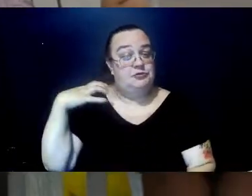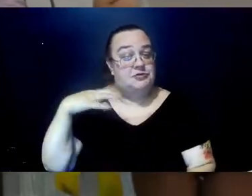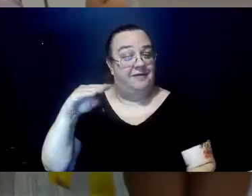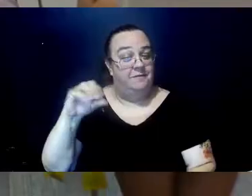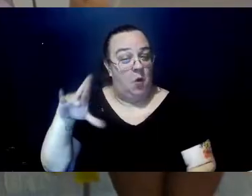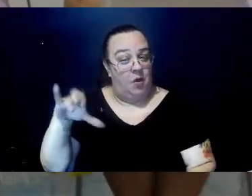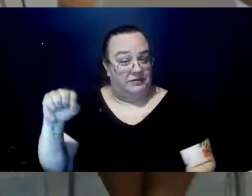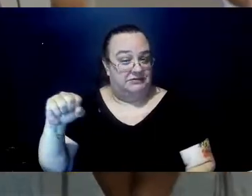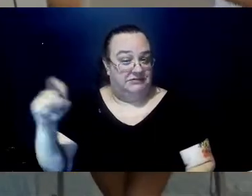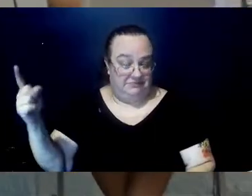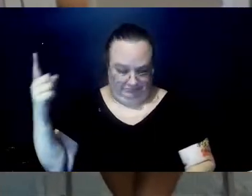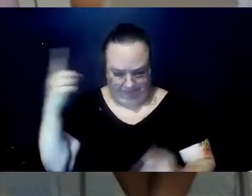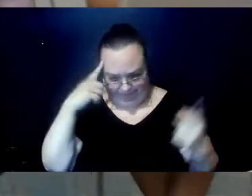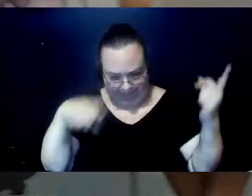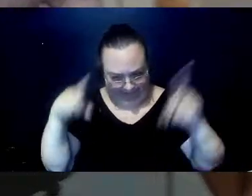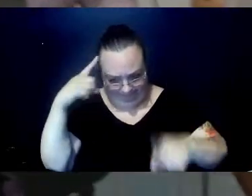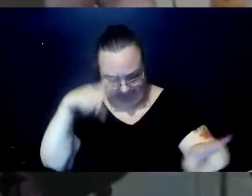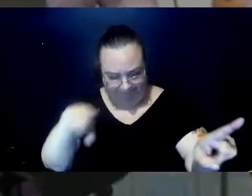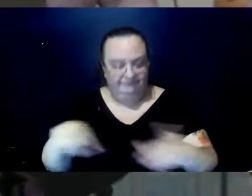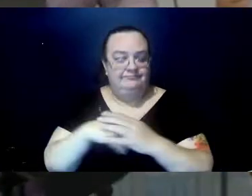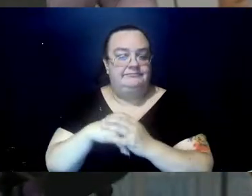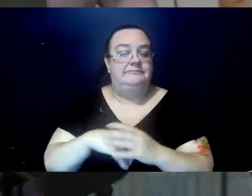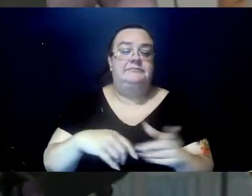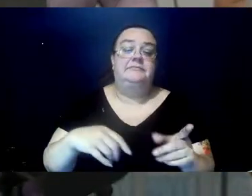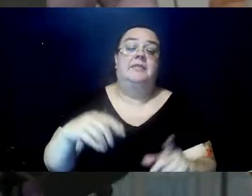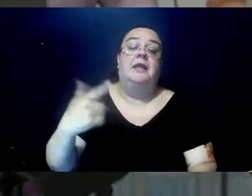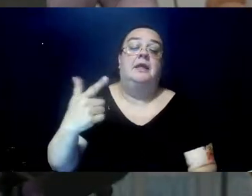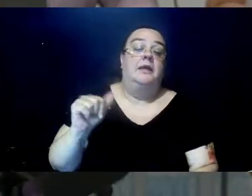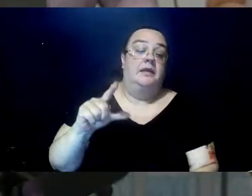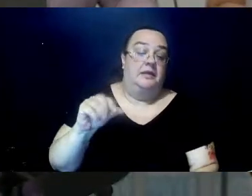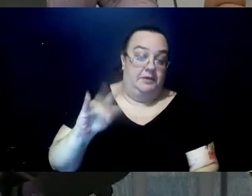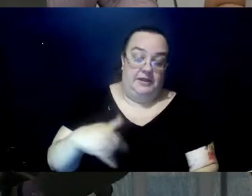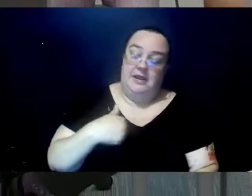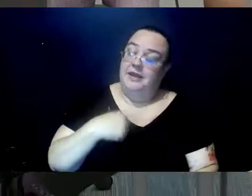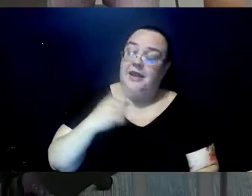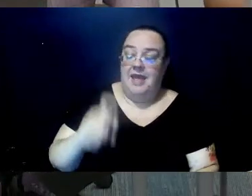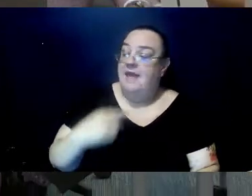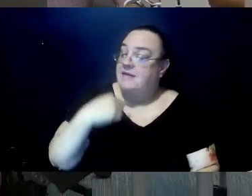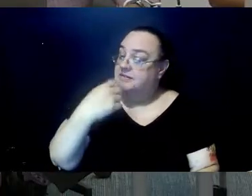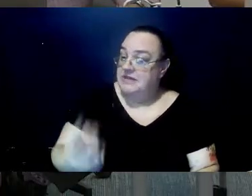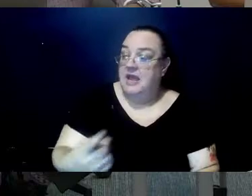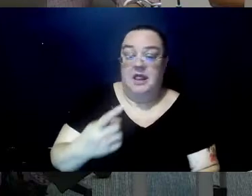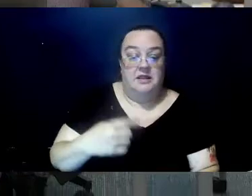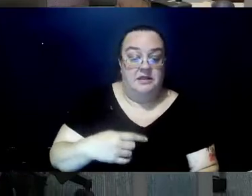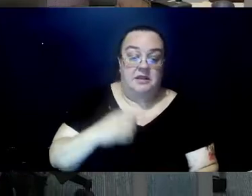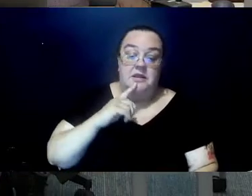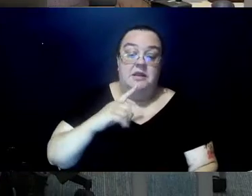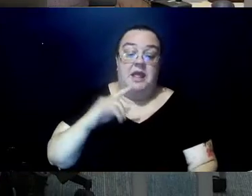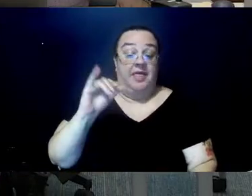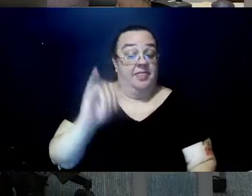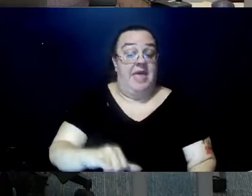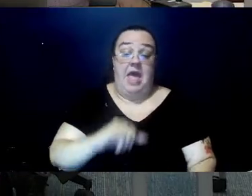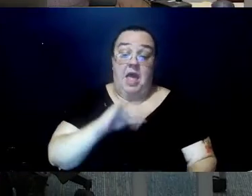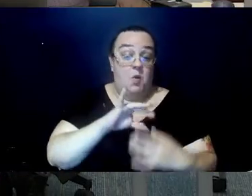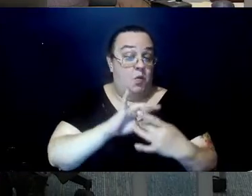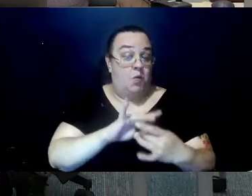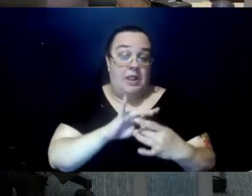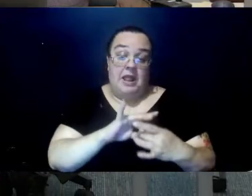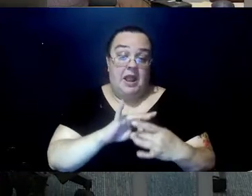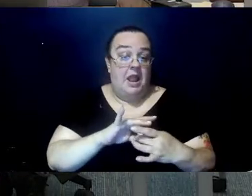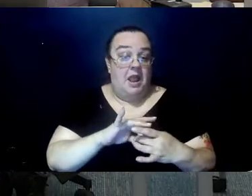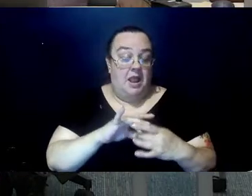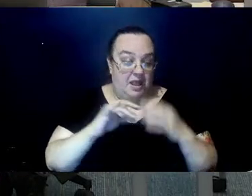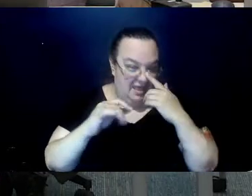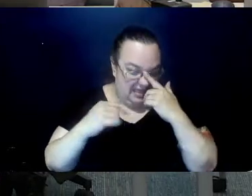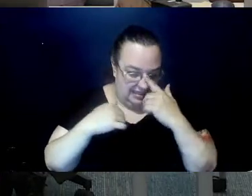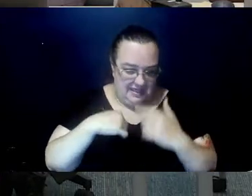Here. I'll tell you, it has been a relationship that I had to go fishing